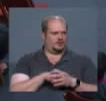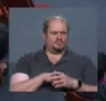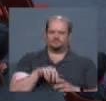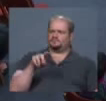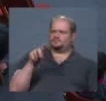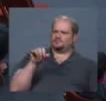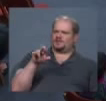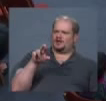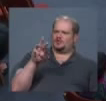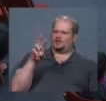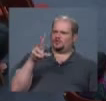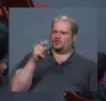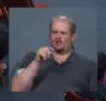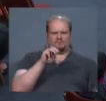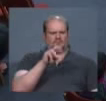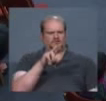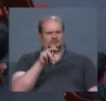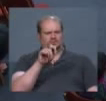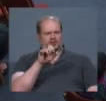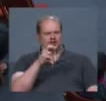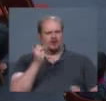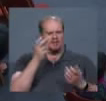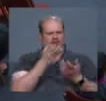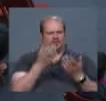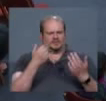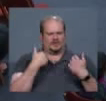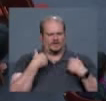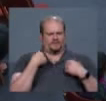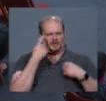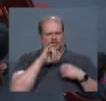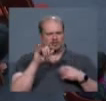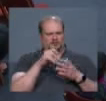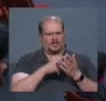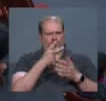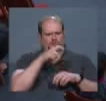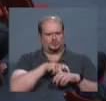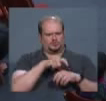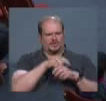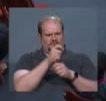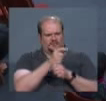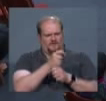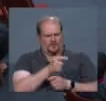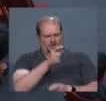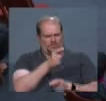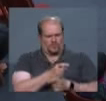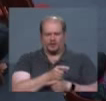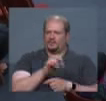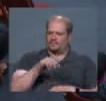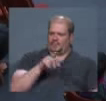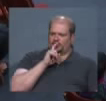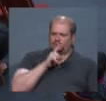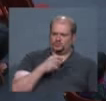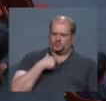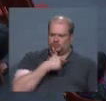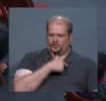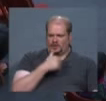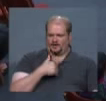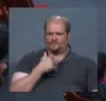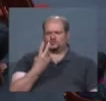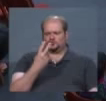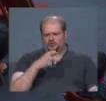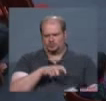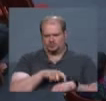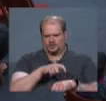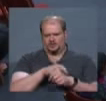Wright. Mr. Mayor, how many of these things do they have? Look like it's twice a year or something, is it? That's true. There are It two. is twice a